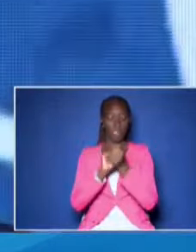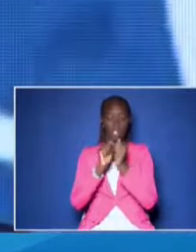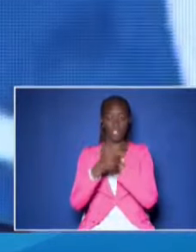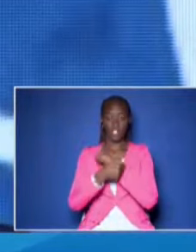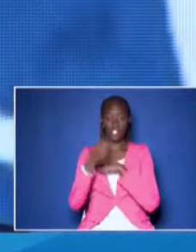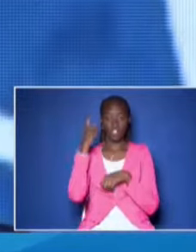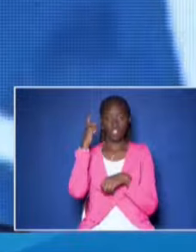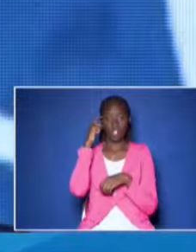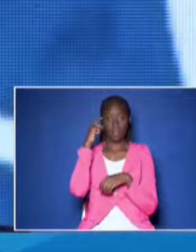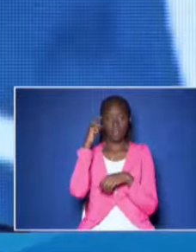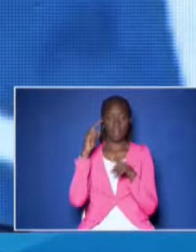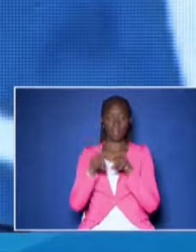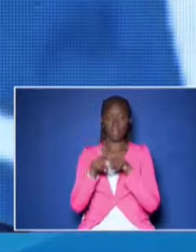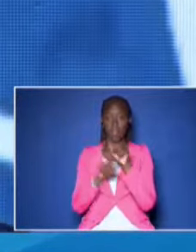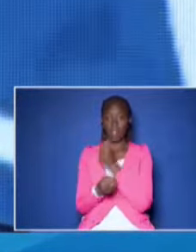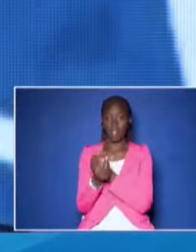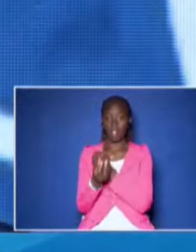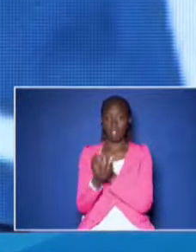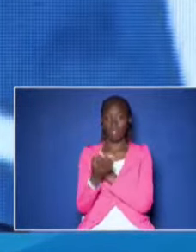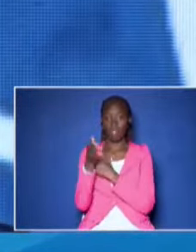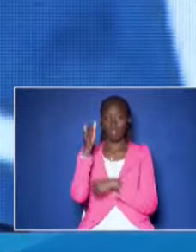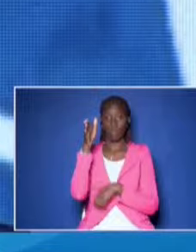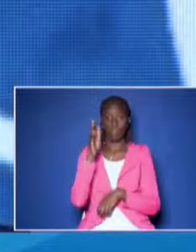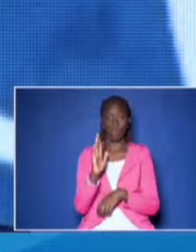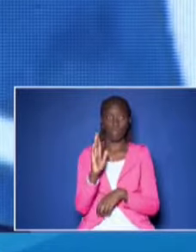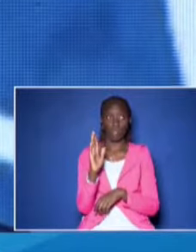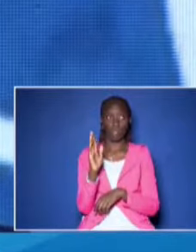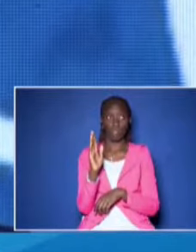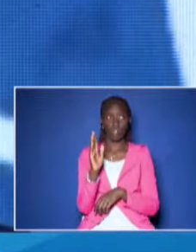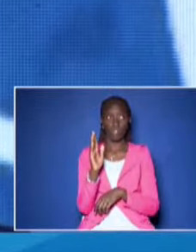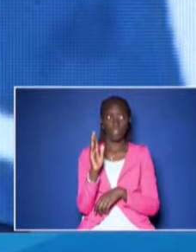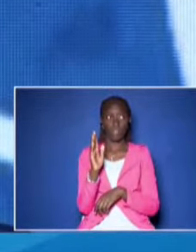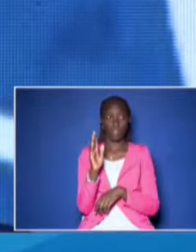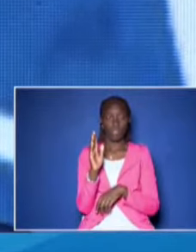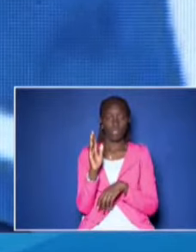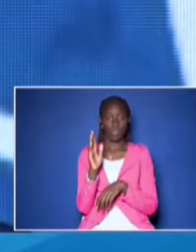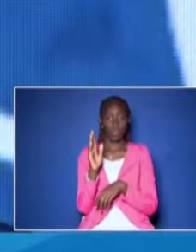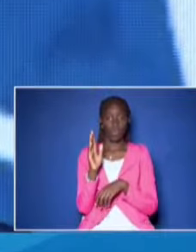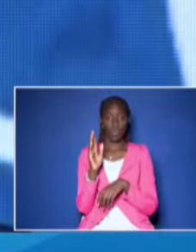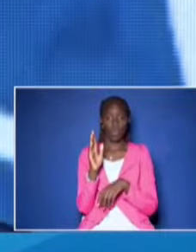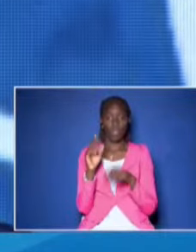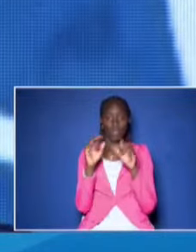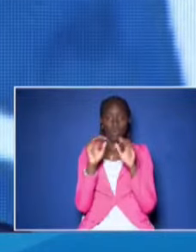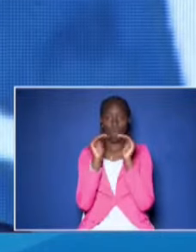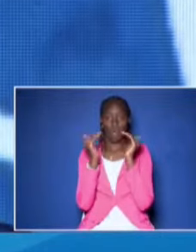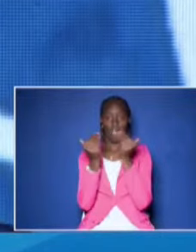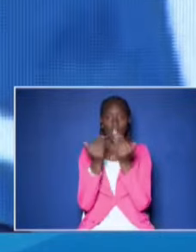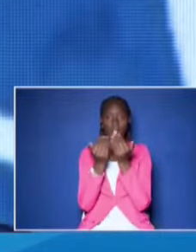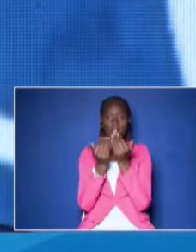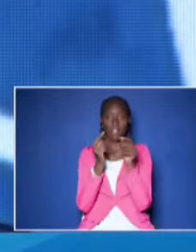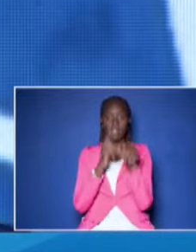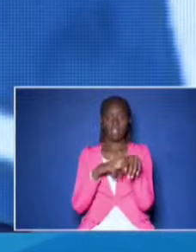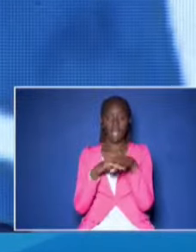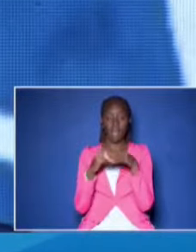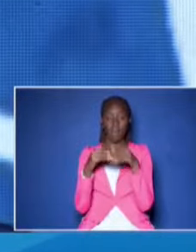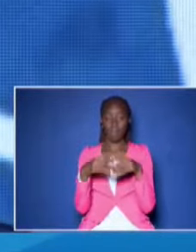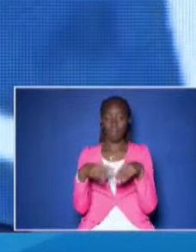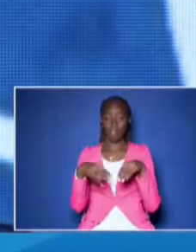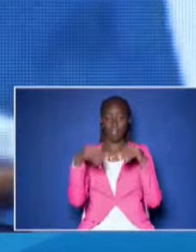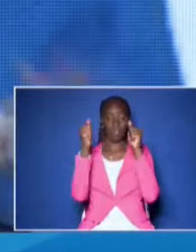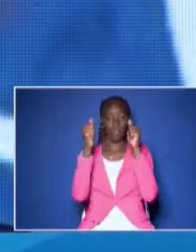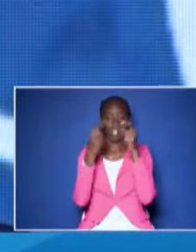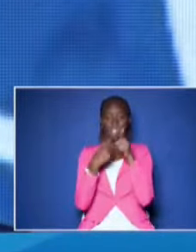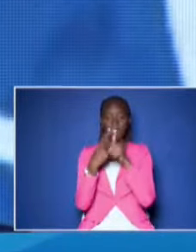mind and counsel of God so when time and the world passes away the Council of God